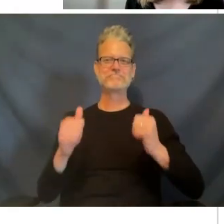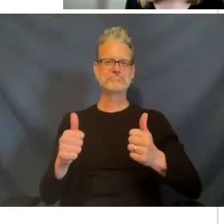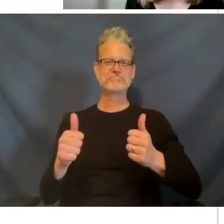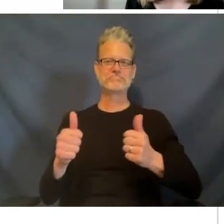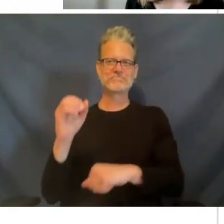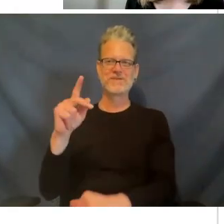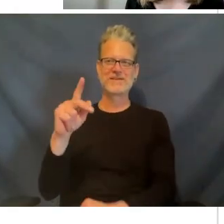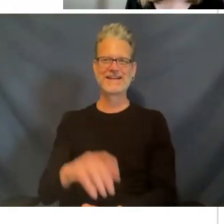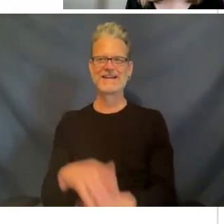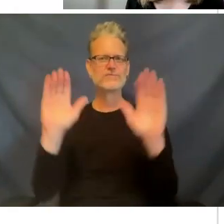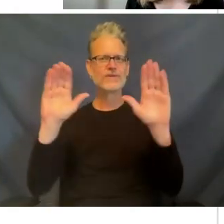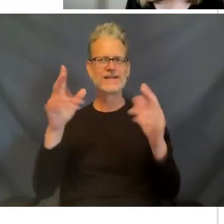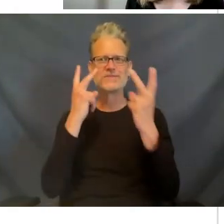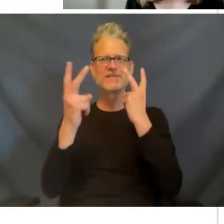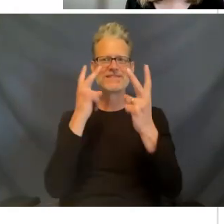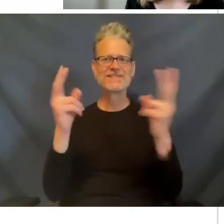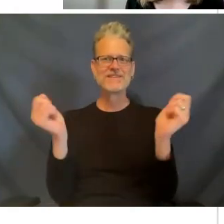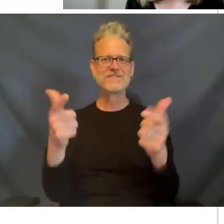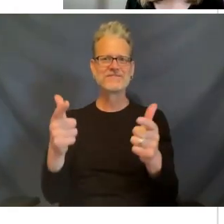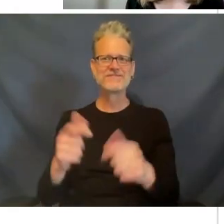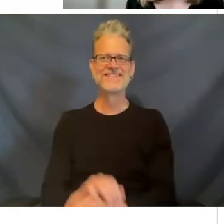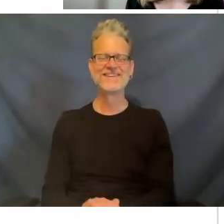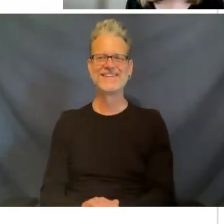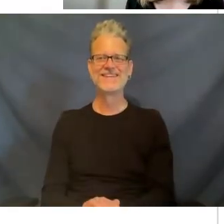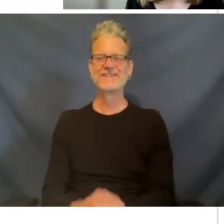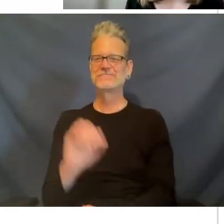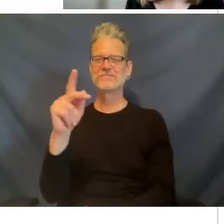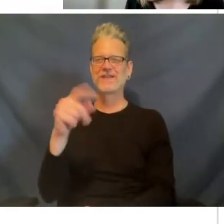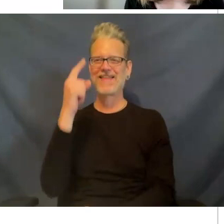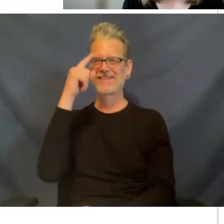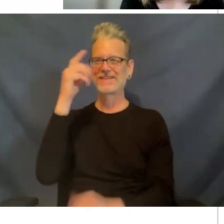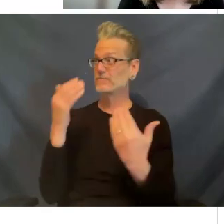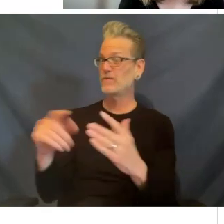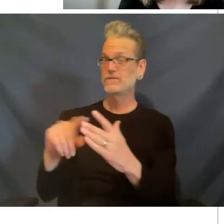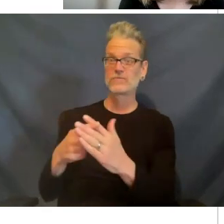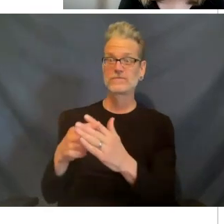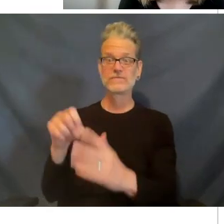Great to see everyone. Alrighty, I think we're going to get things started.